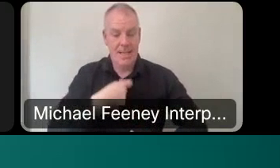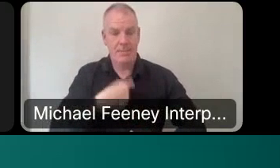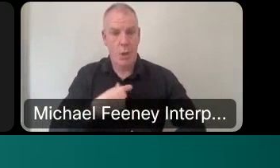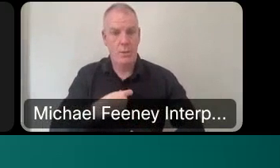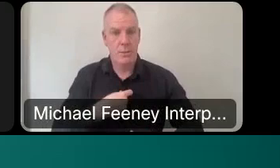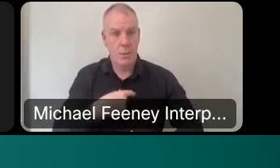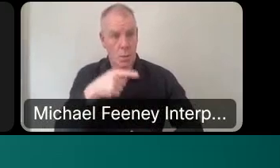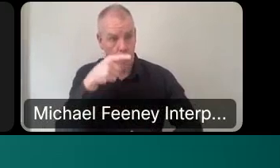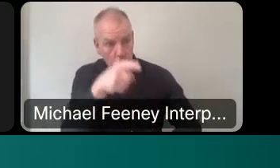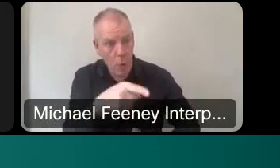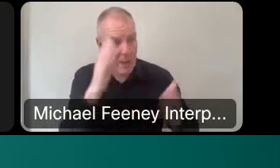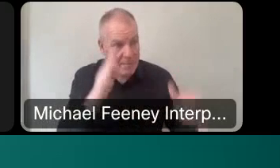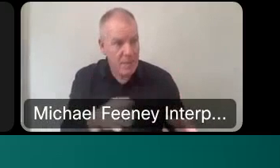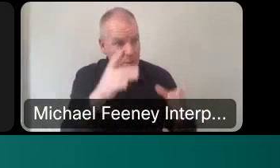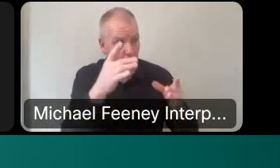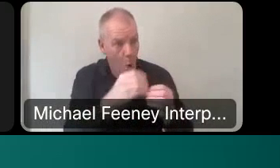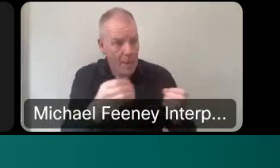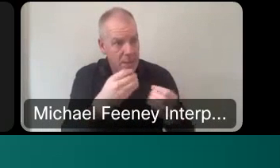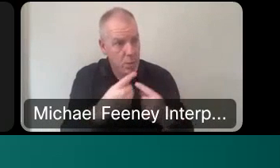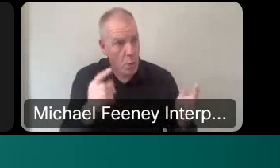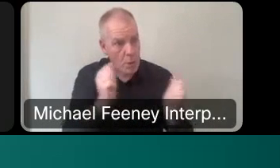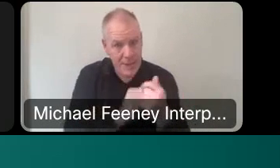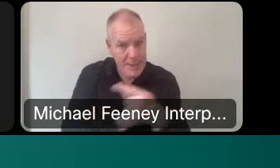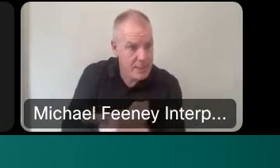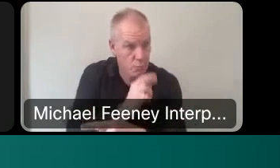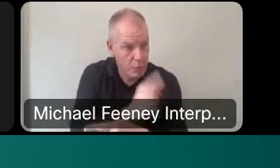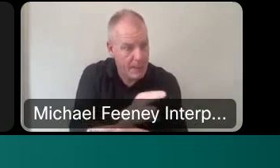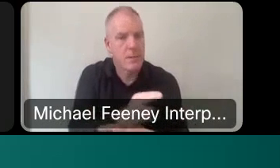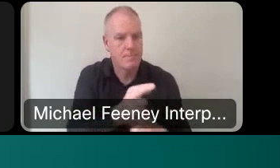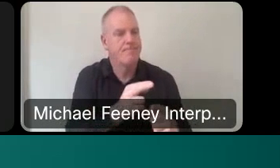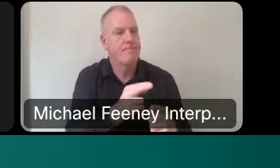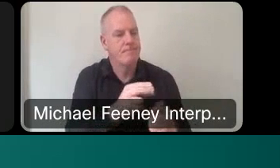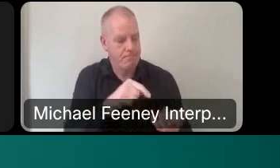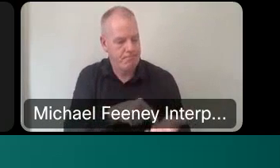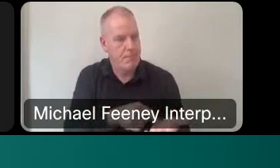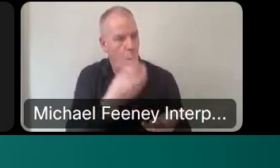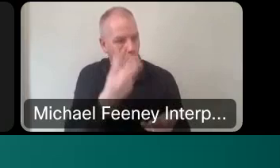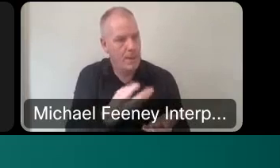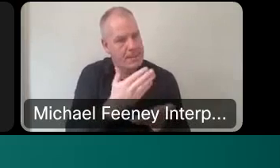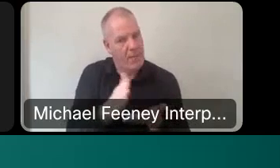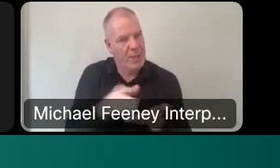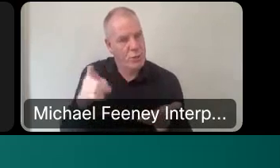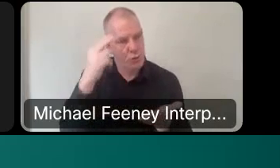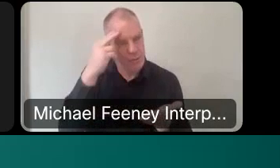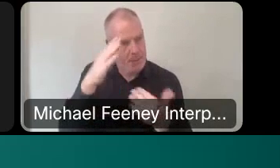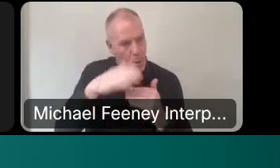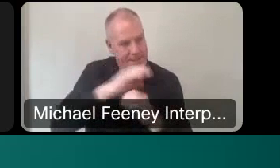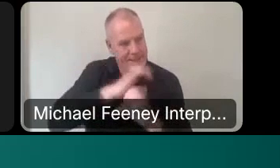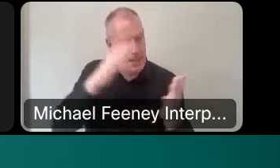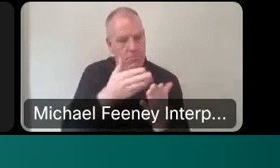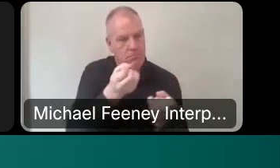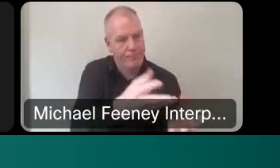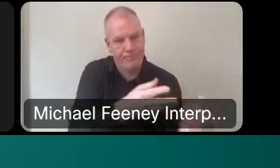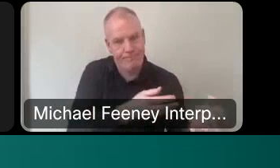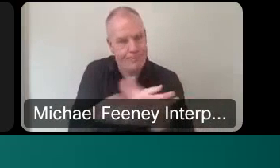conducted the open disclosure meeting and liaise with them in relation to providing a response to the clarification request. The